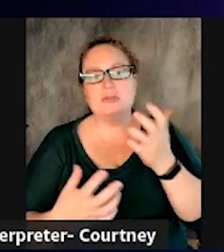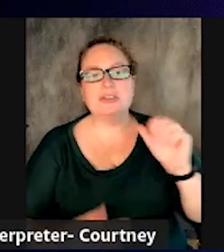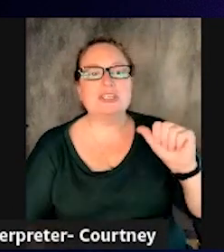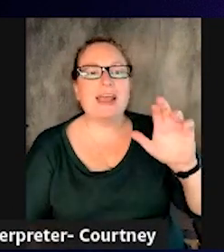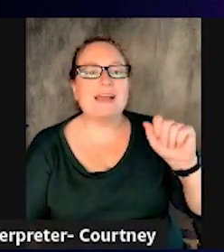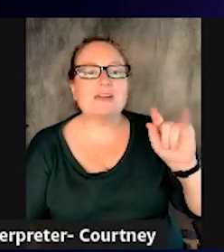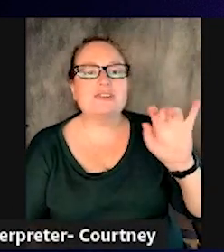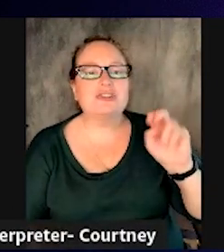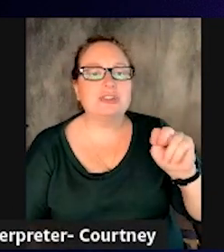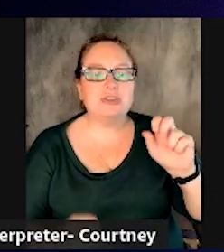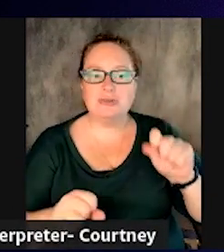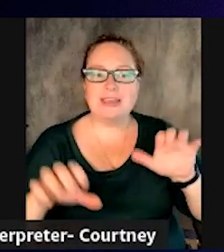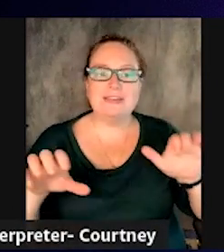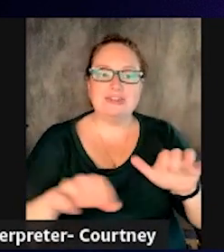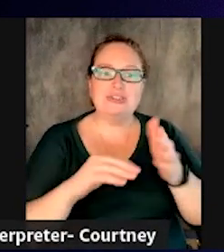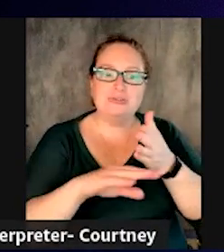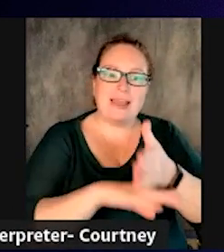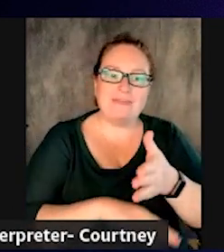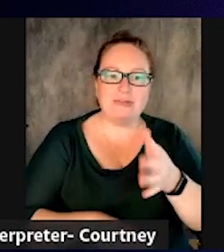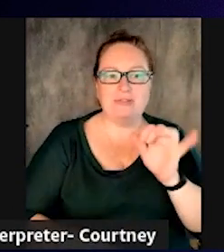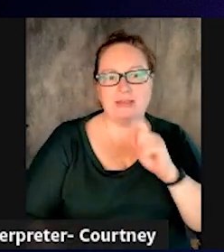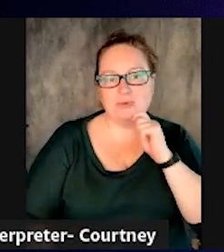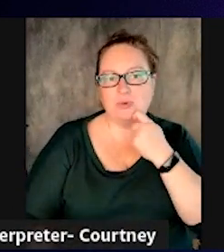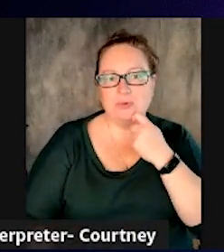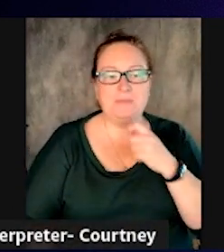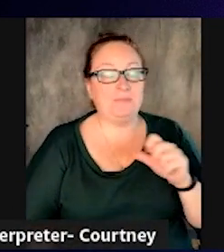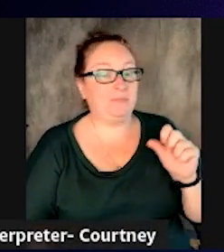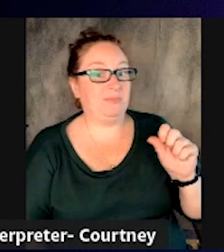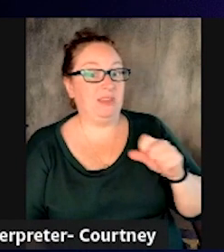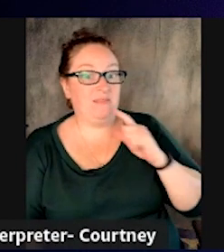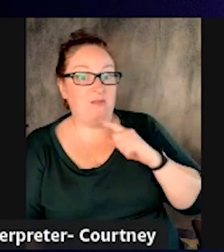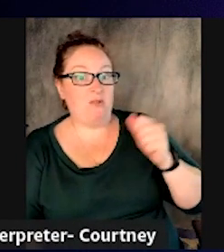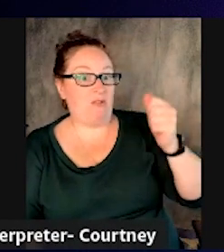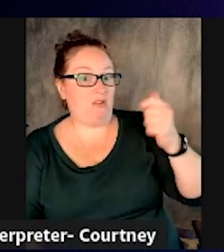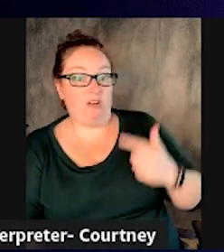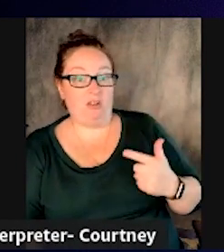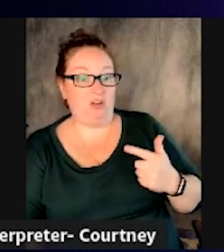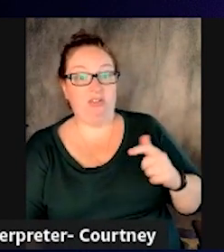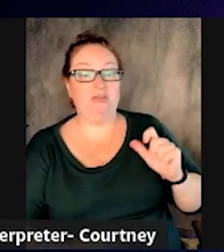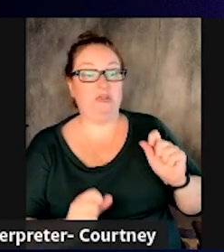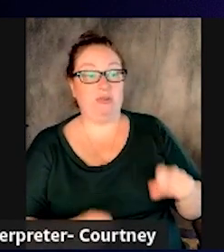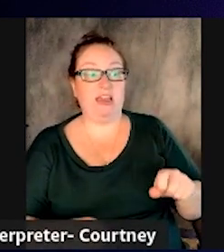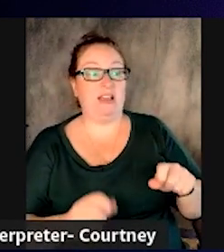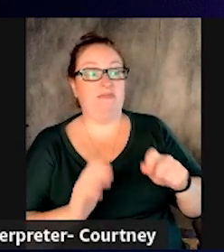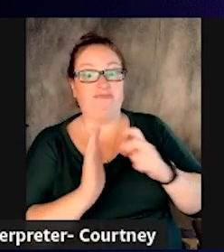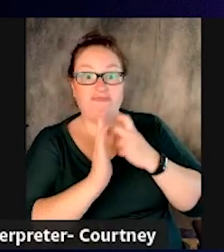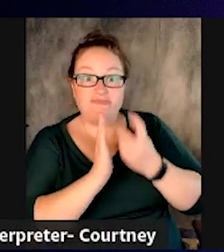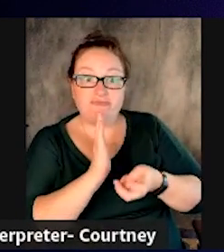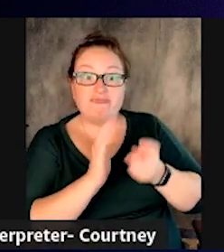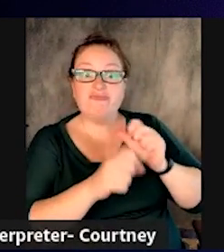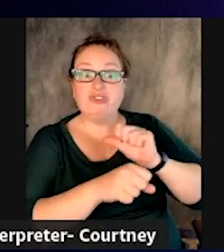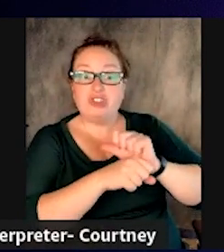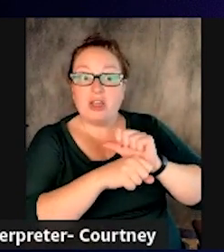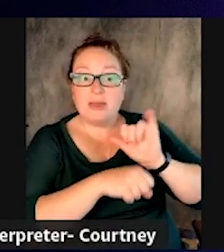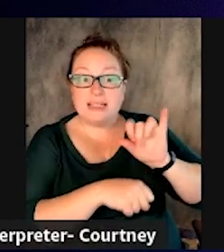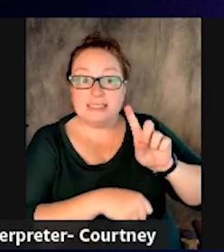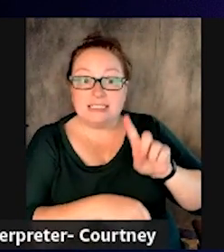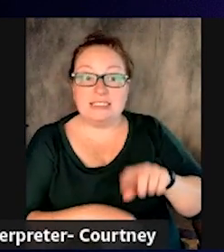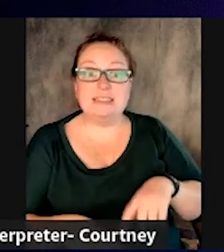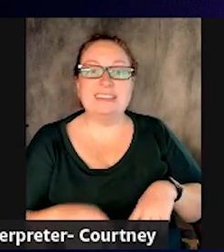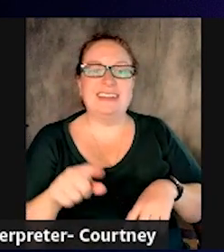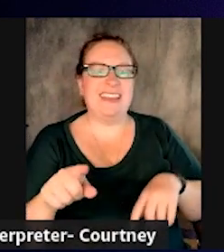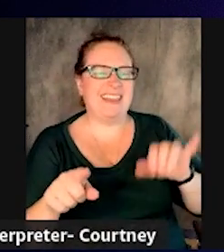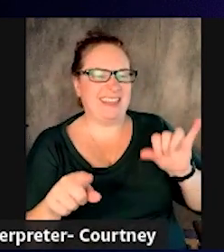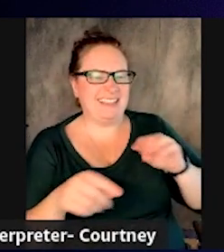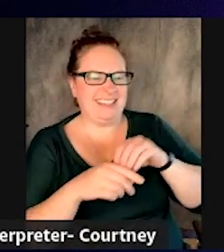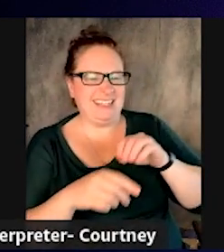cool. For sure. And for all of these, you can also drill down into the job IDs. This is within